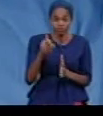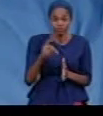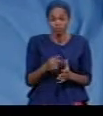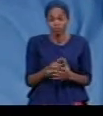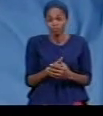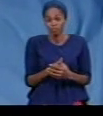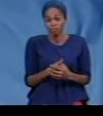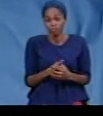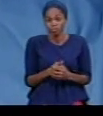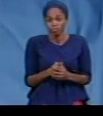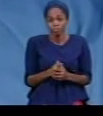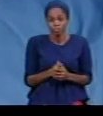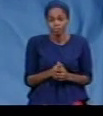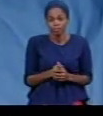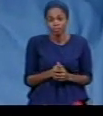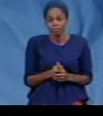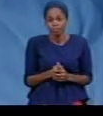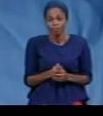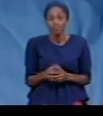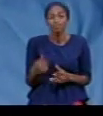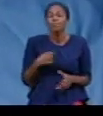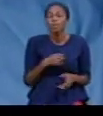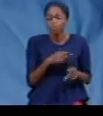Don't worry, we'll take good care of you.